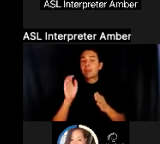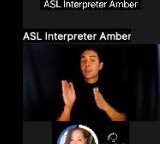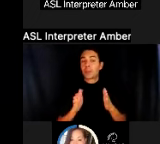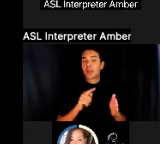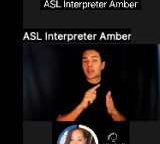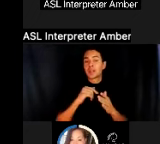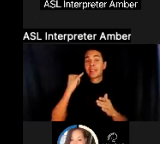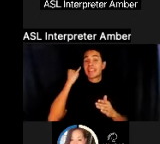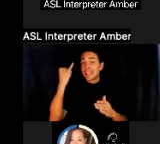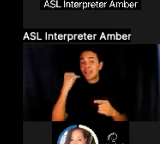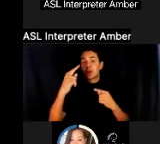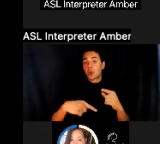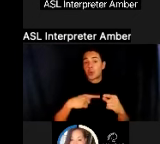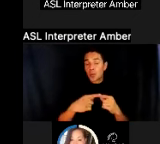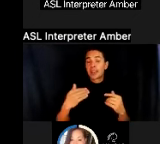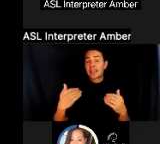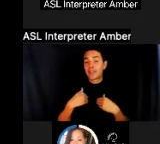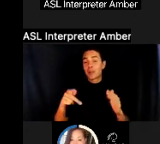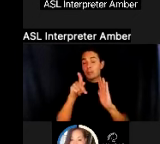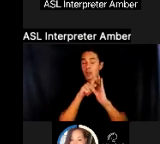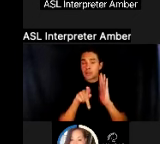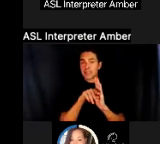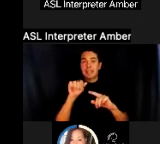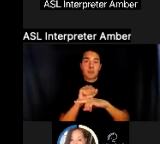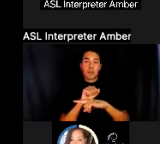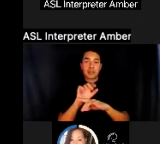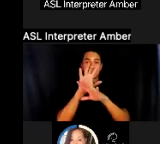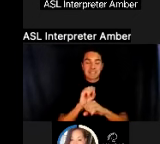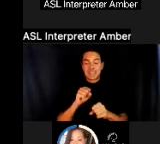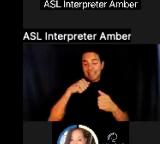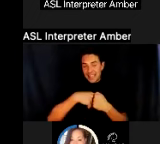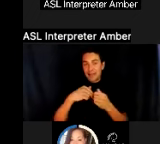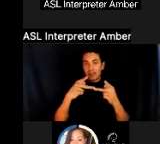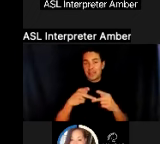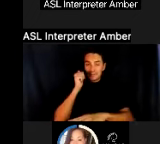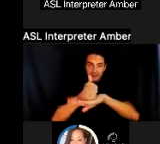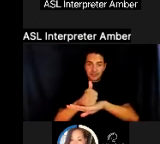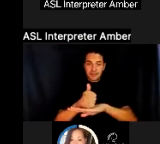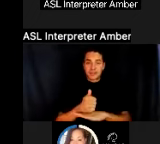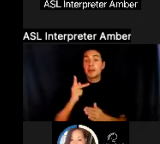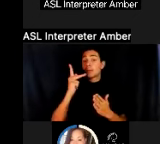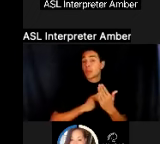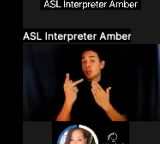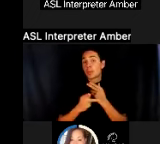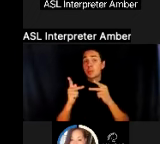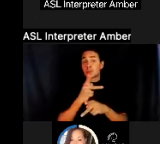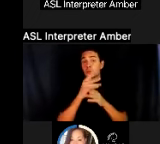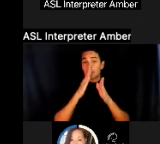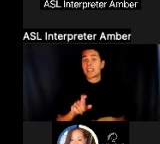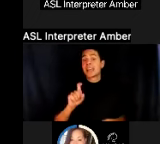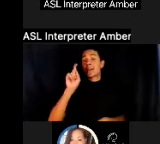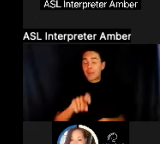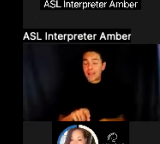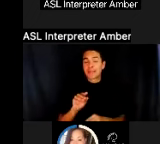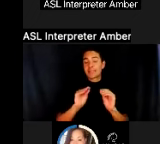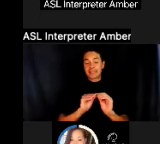issued by having policies and practices in place. Program supervisors must be clear,